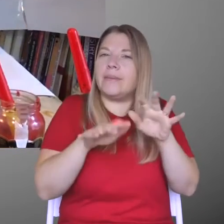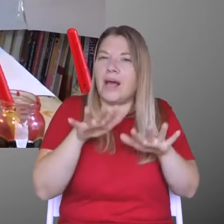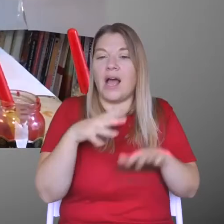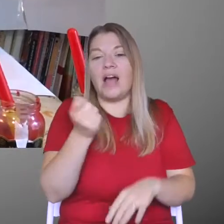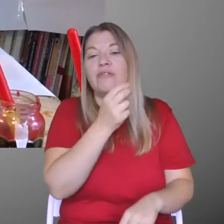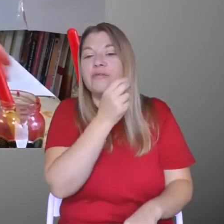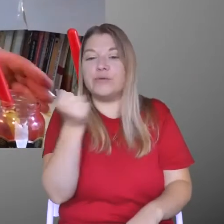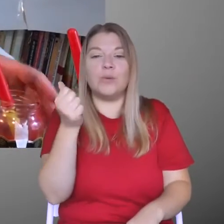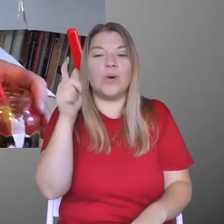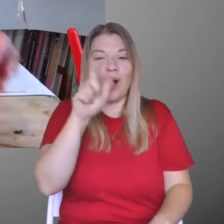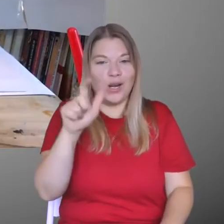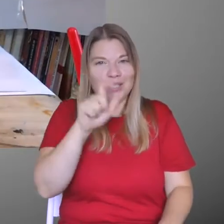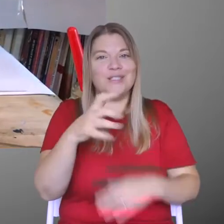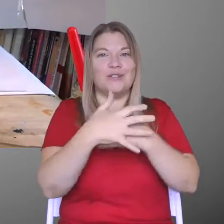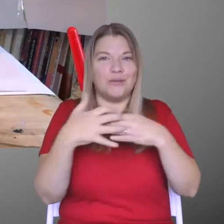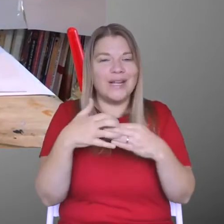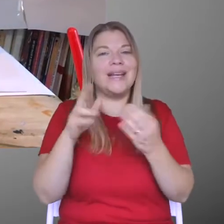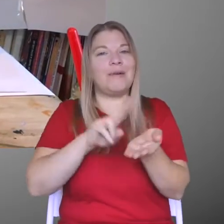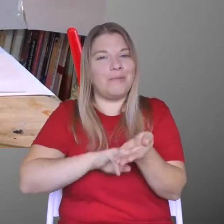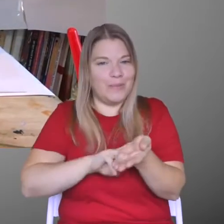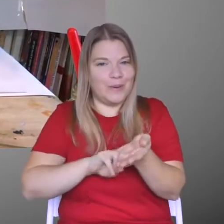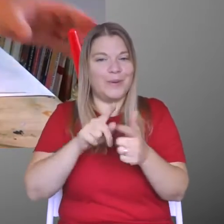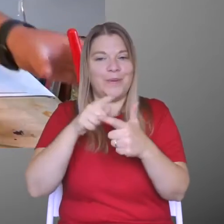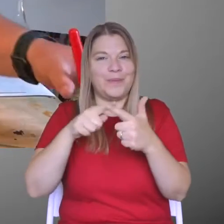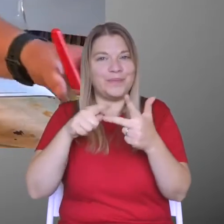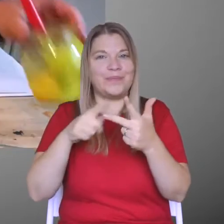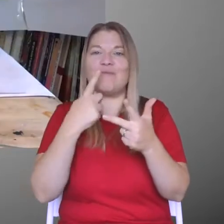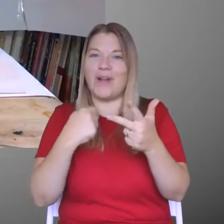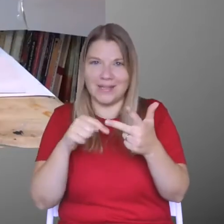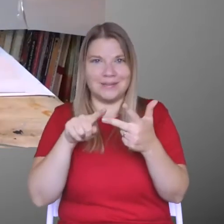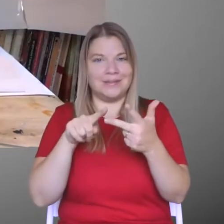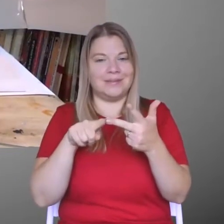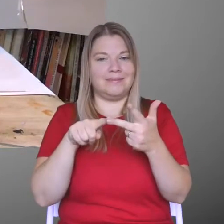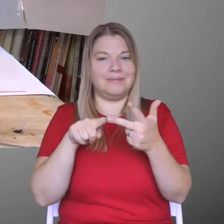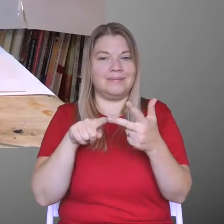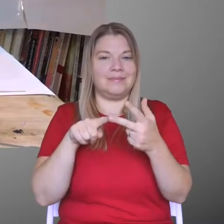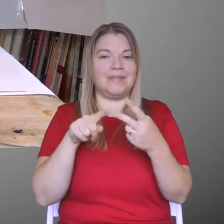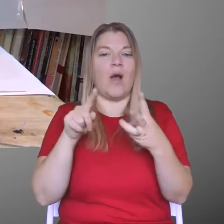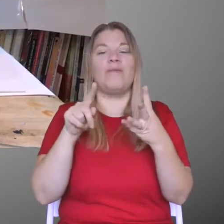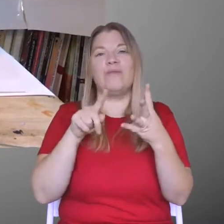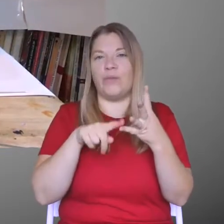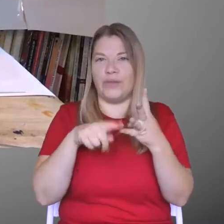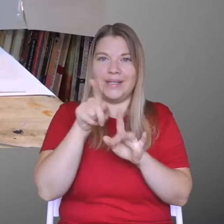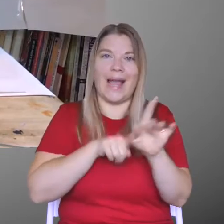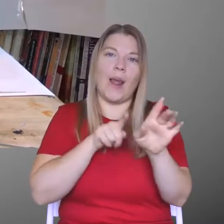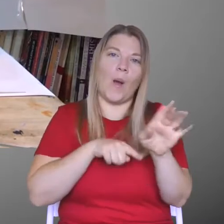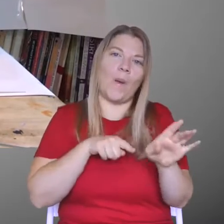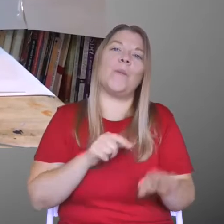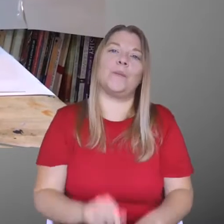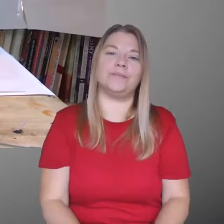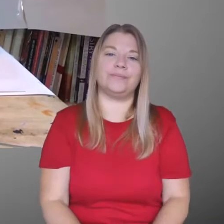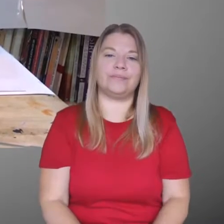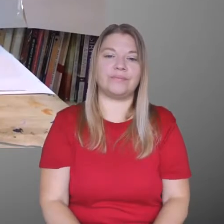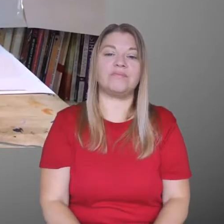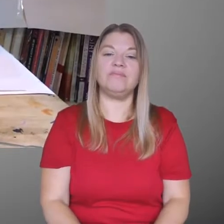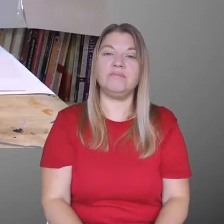green, some blue, got a red one, and a yellow one. So these will make a